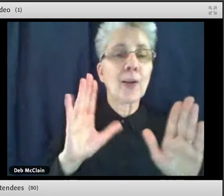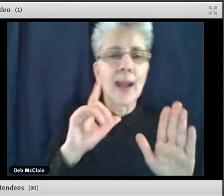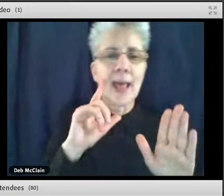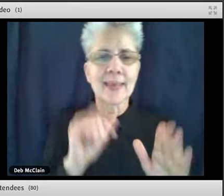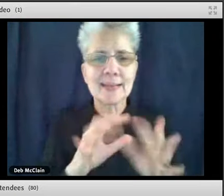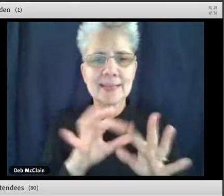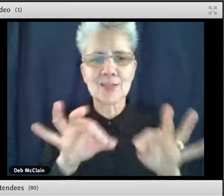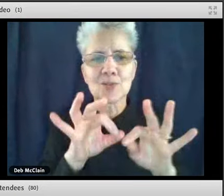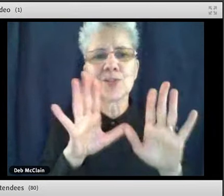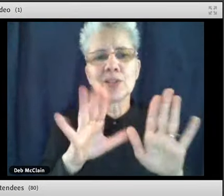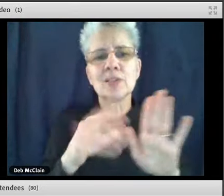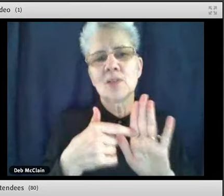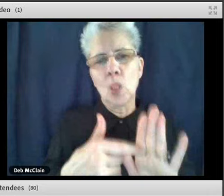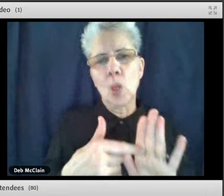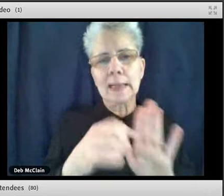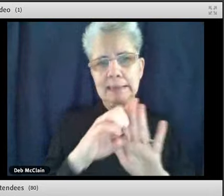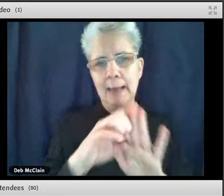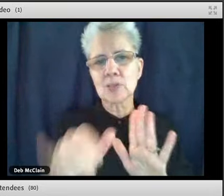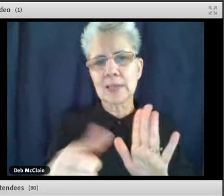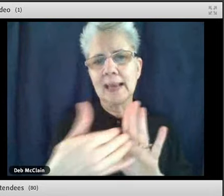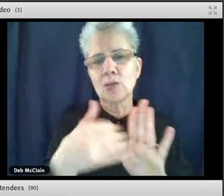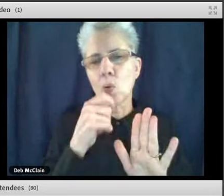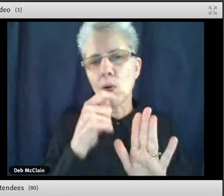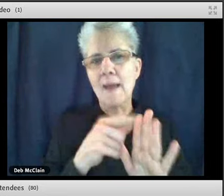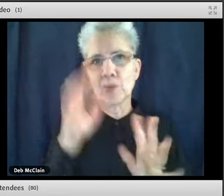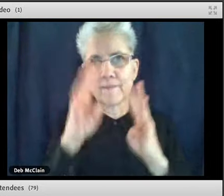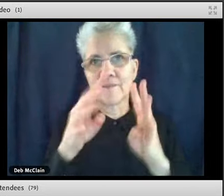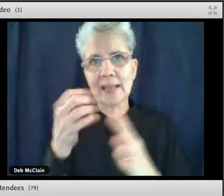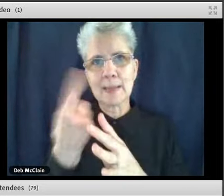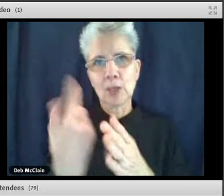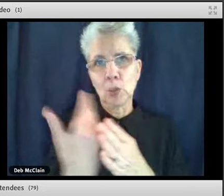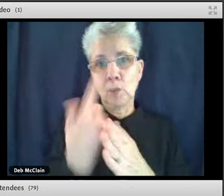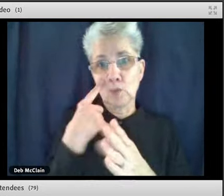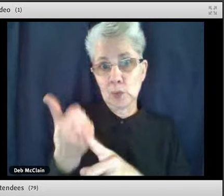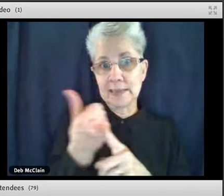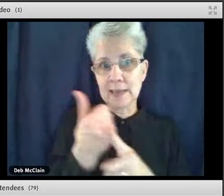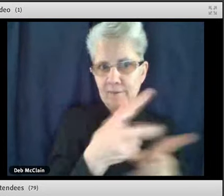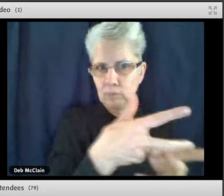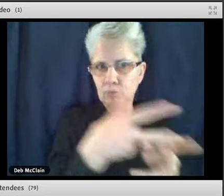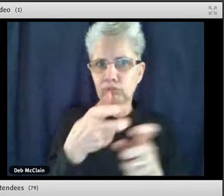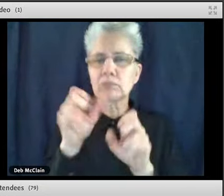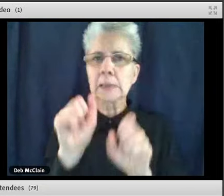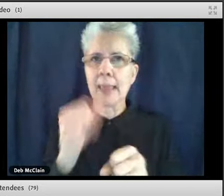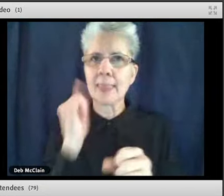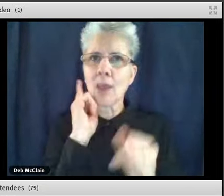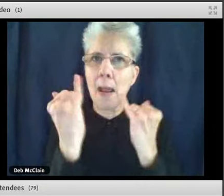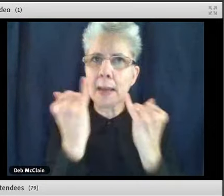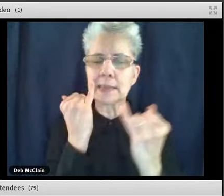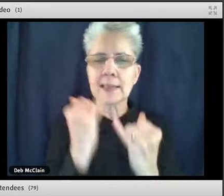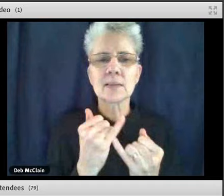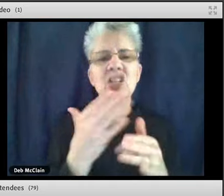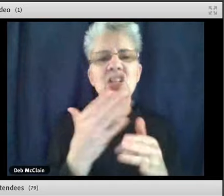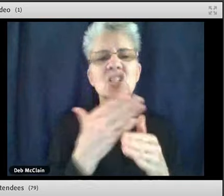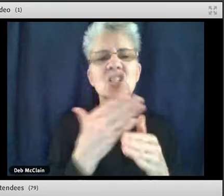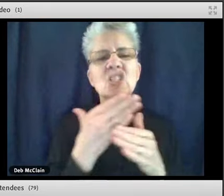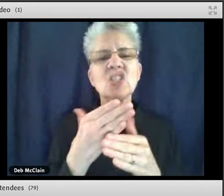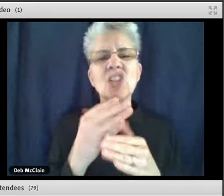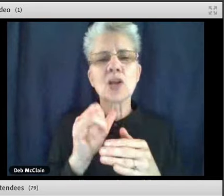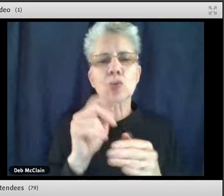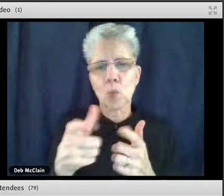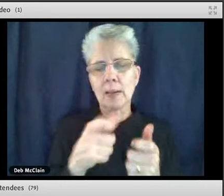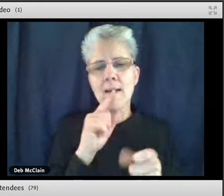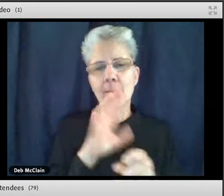Okay, so let me show those to you very quickly. So the first one is from an academic library,